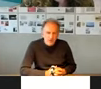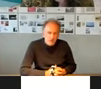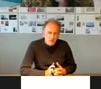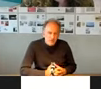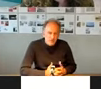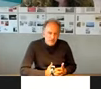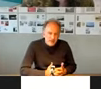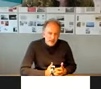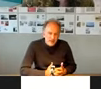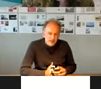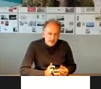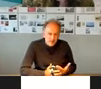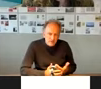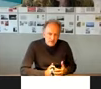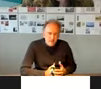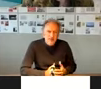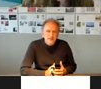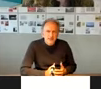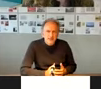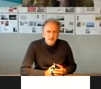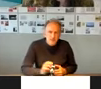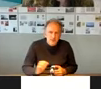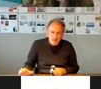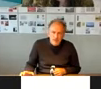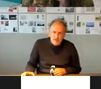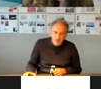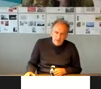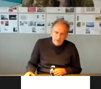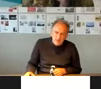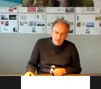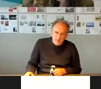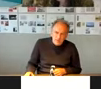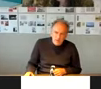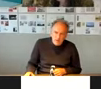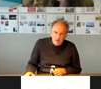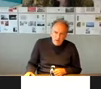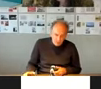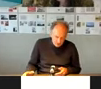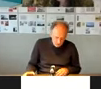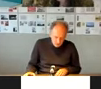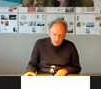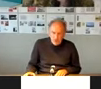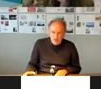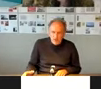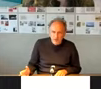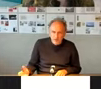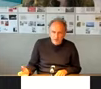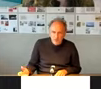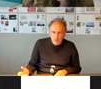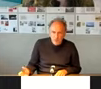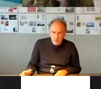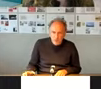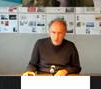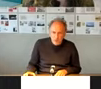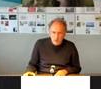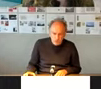configuration for older children. So there's a contrast, a spatial contrast, but also in terms of the materials that we use. You see